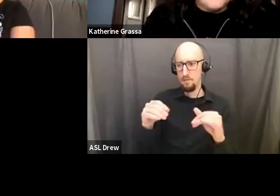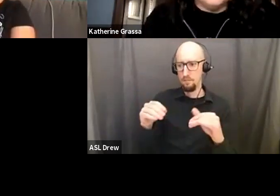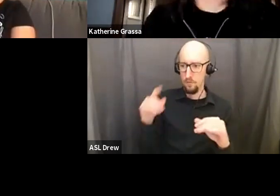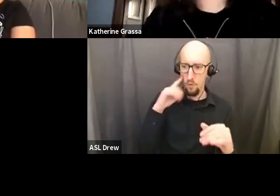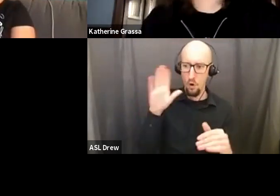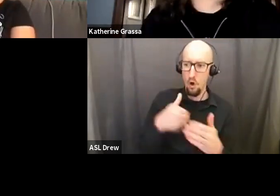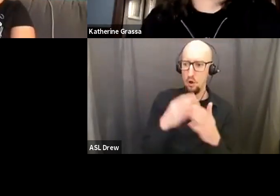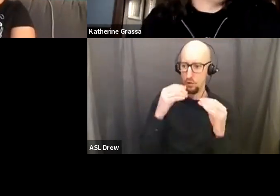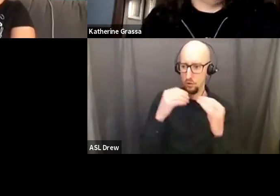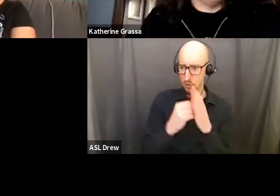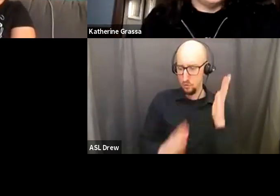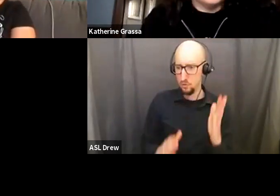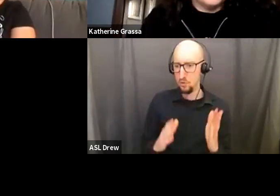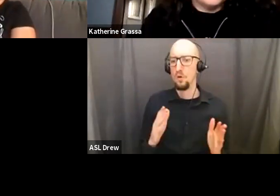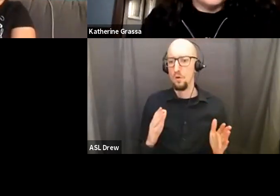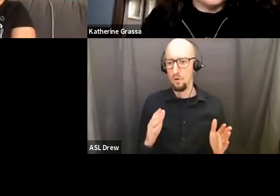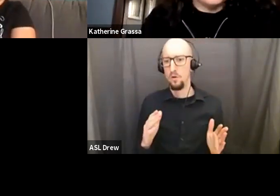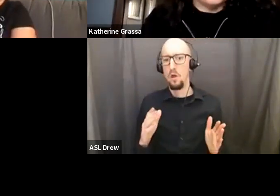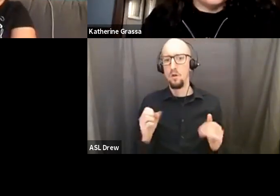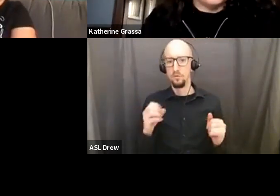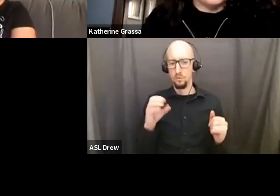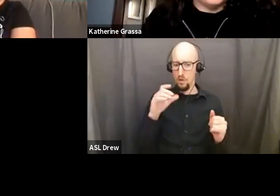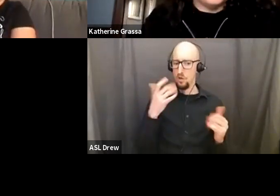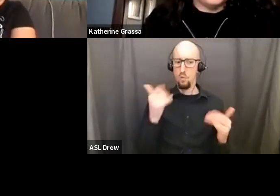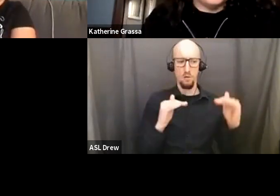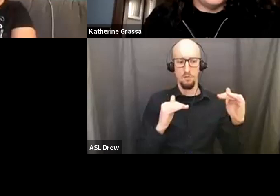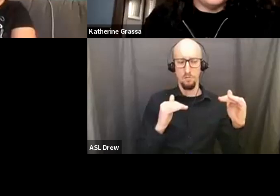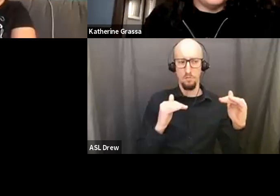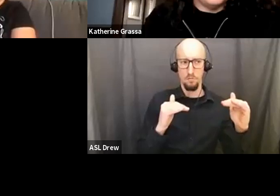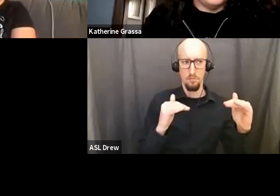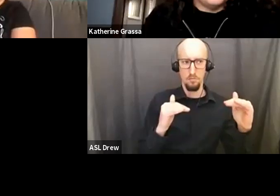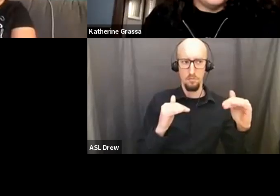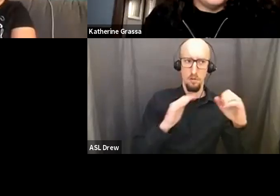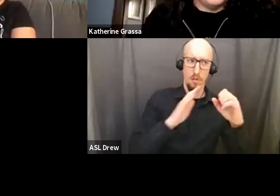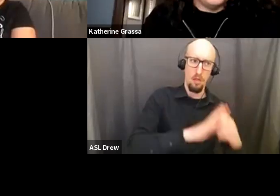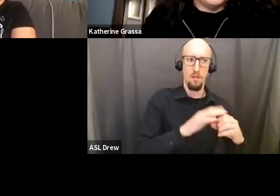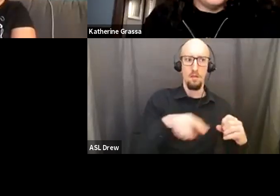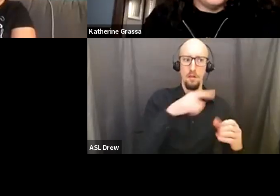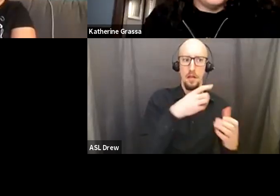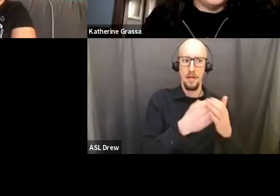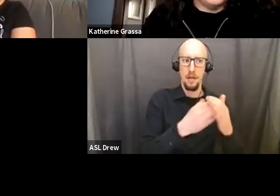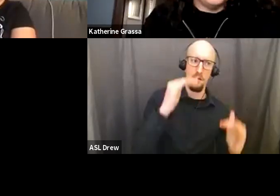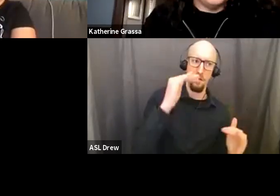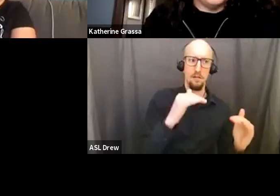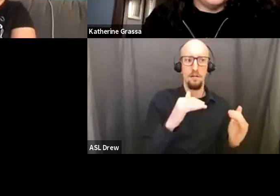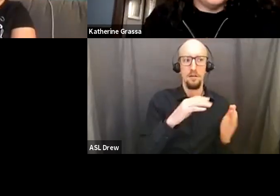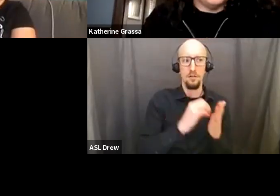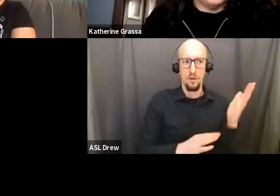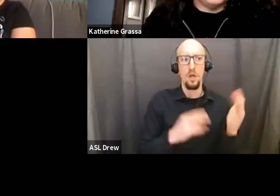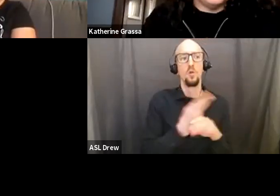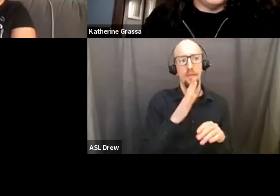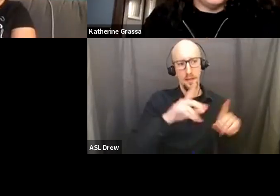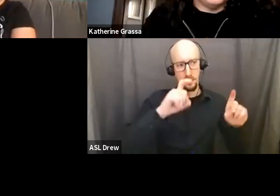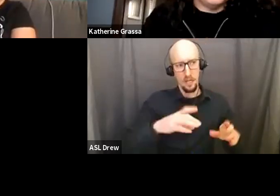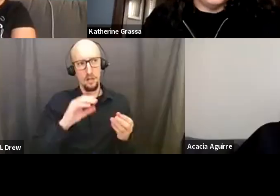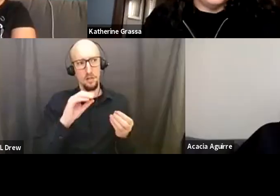the economically disadvantaged kids, and then use their test scores to get them accepted to the exam